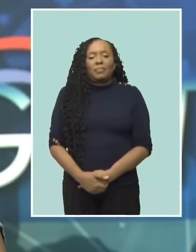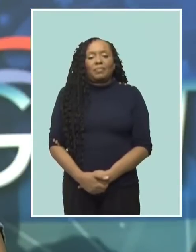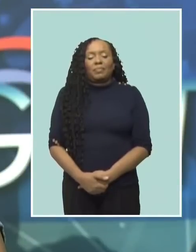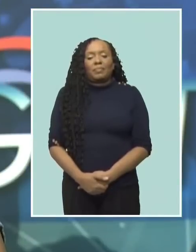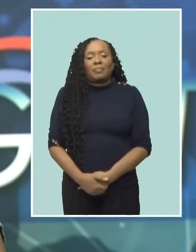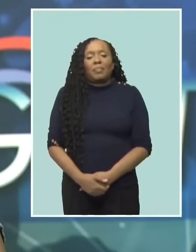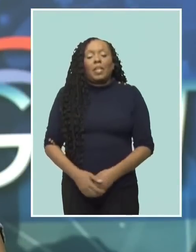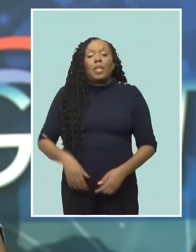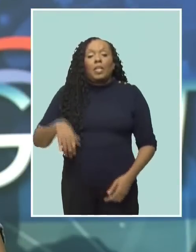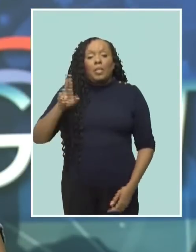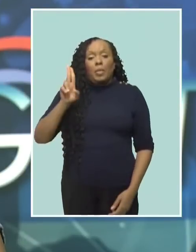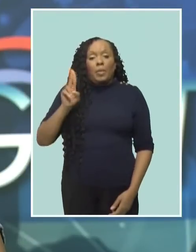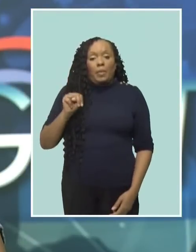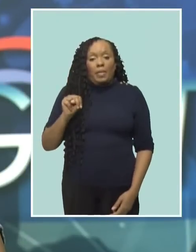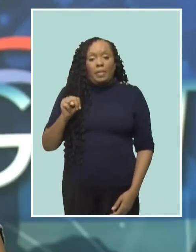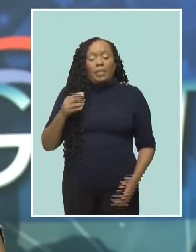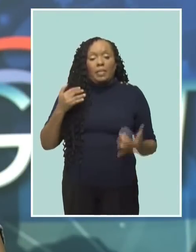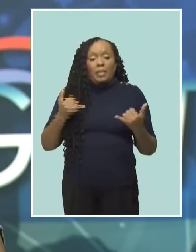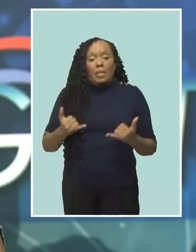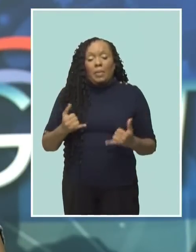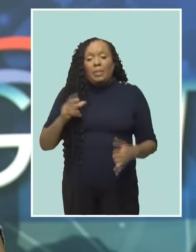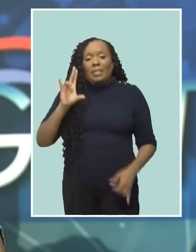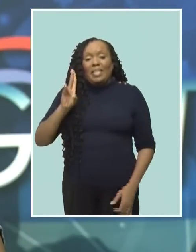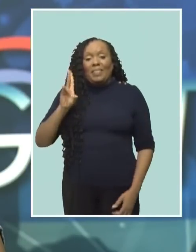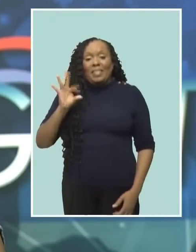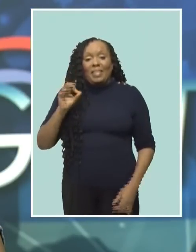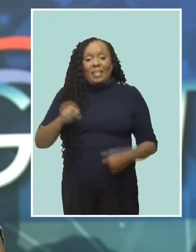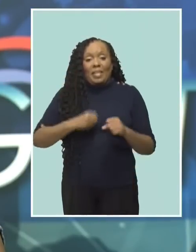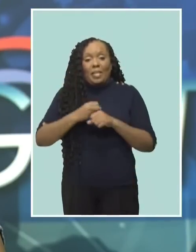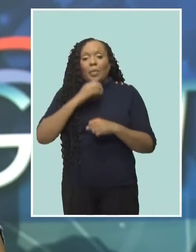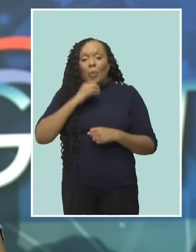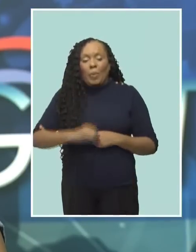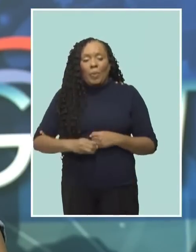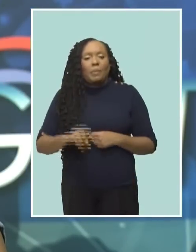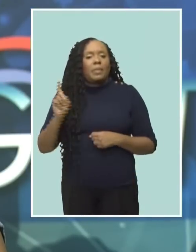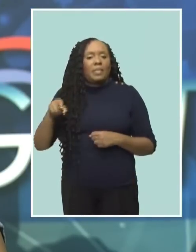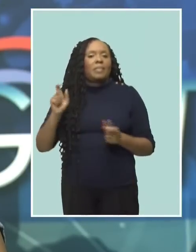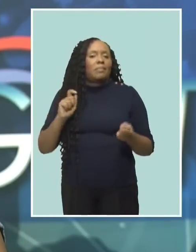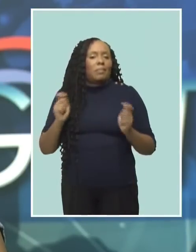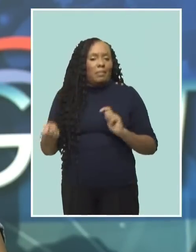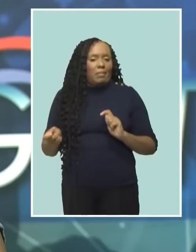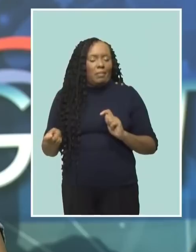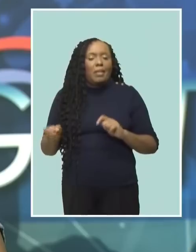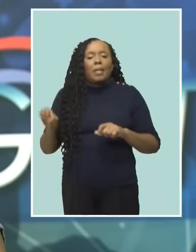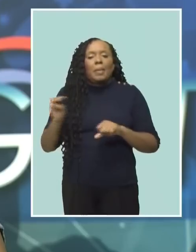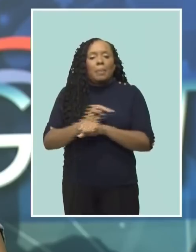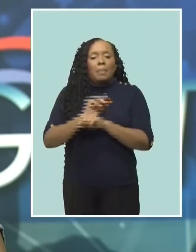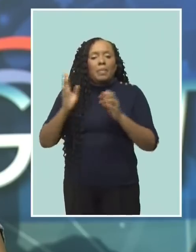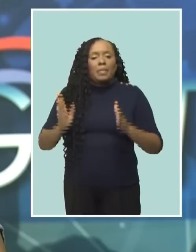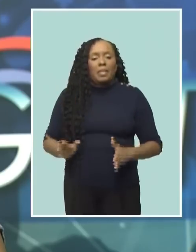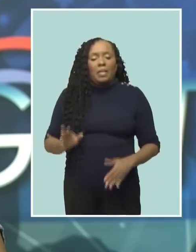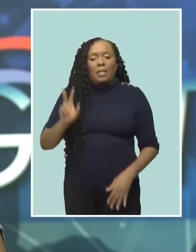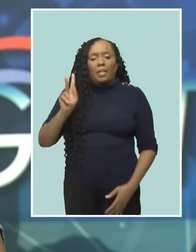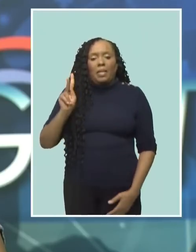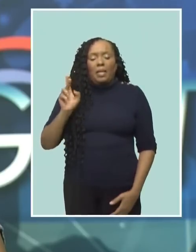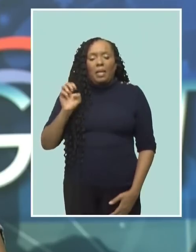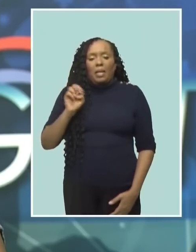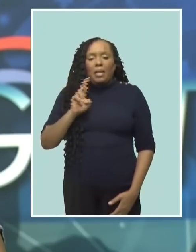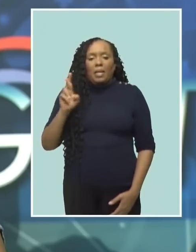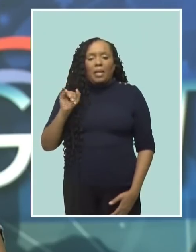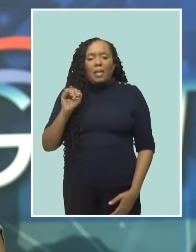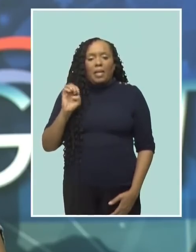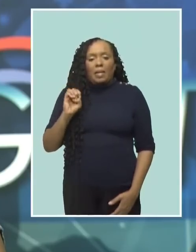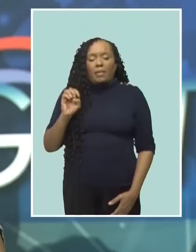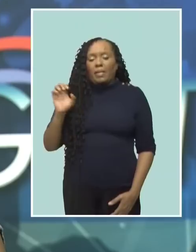Barbados says the United Nations at 79 years is in need of reform. Minister of Foreign Affairs and Foreign Trade Kerry Simmons says